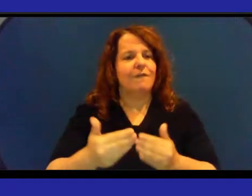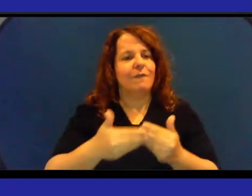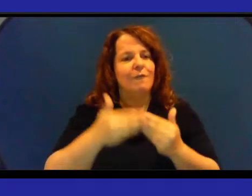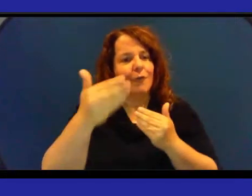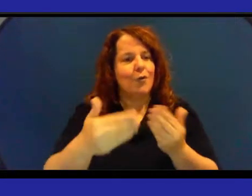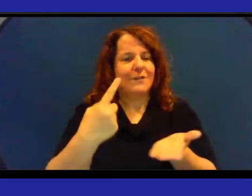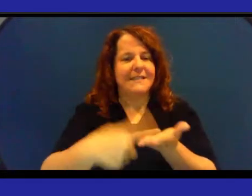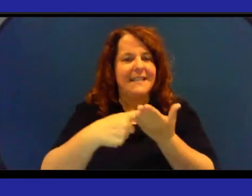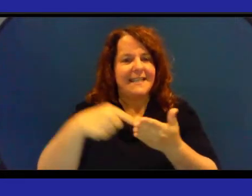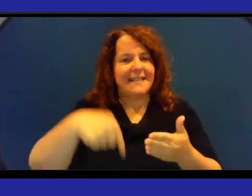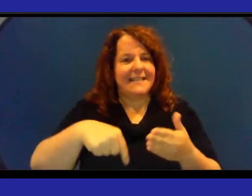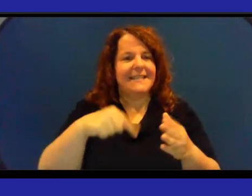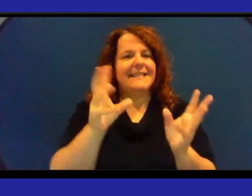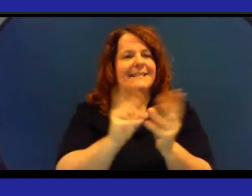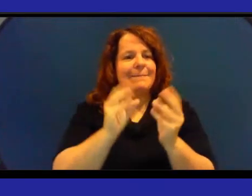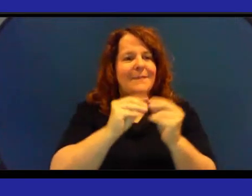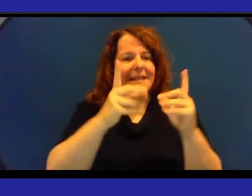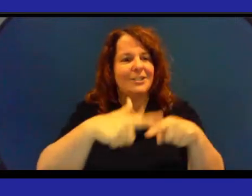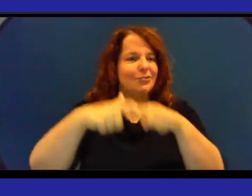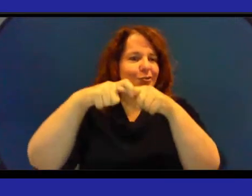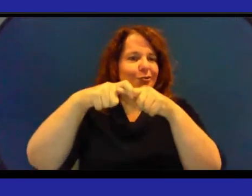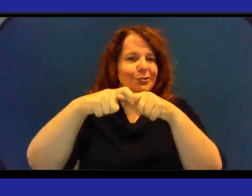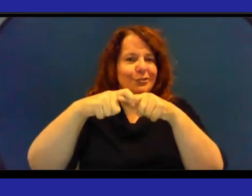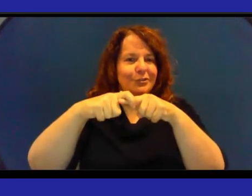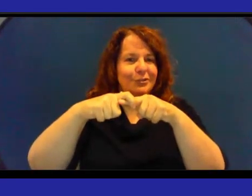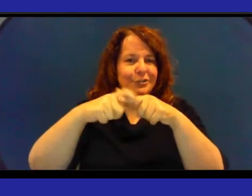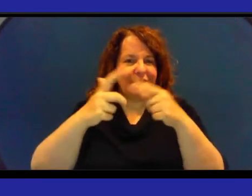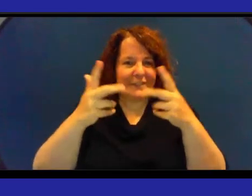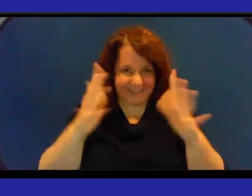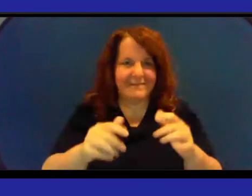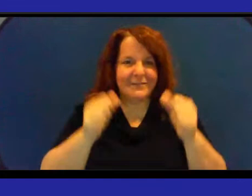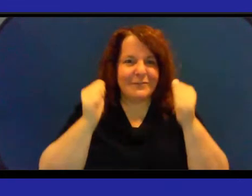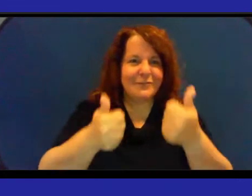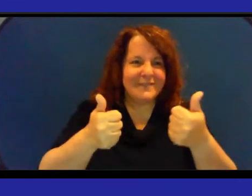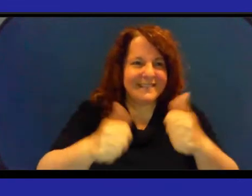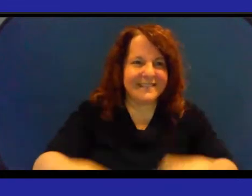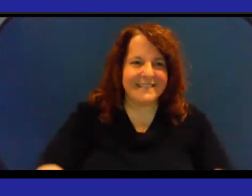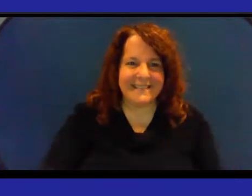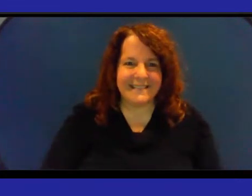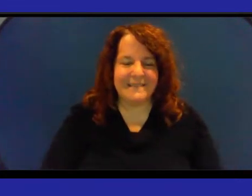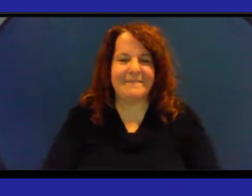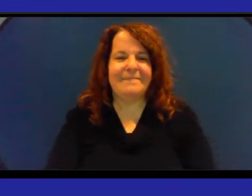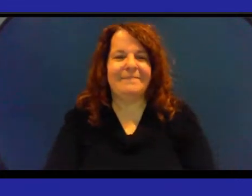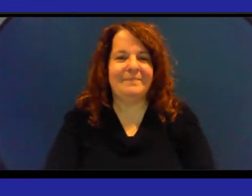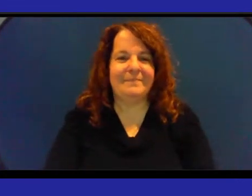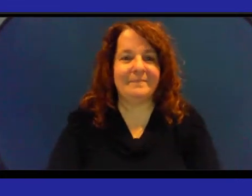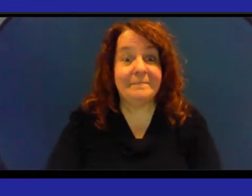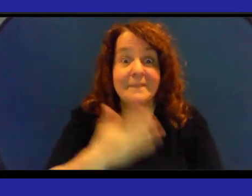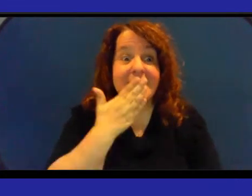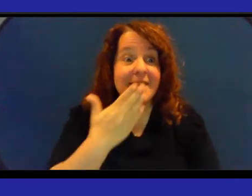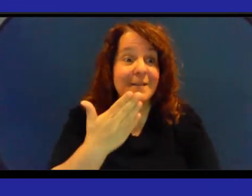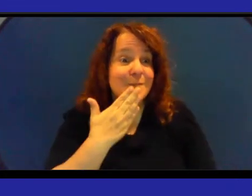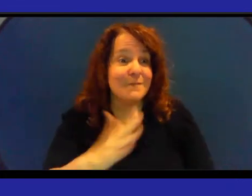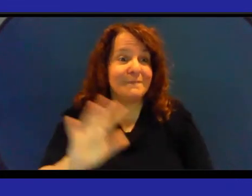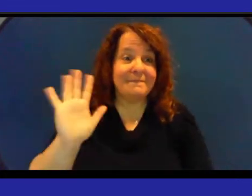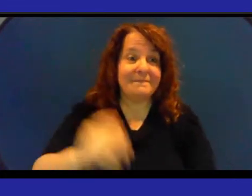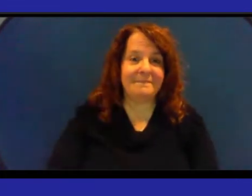this meeting is adjourned. So we break. 3 minutes. This meeting is no longer being recorded.